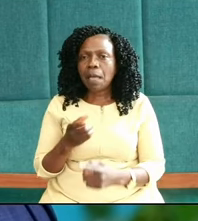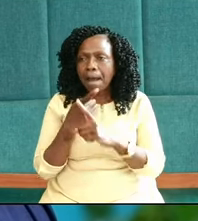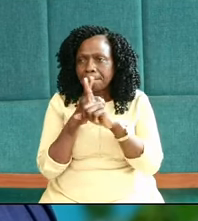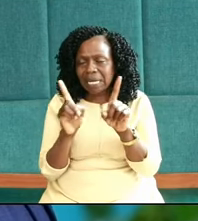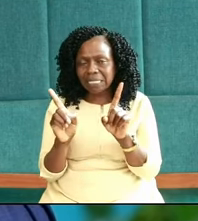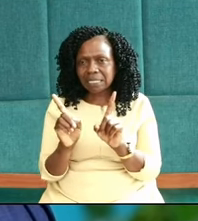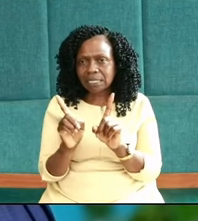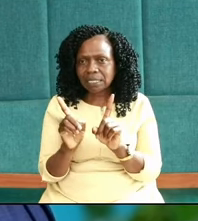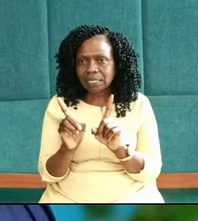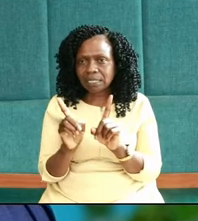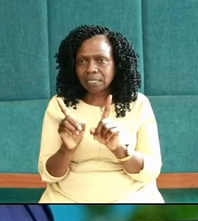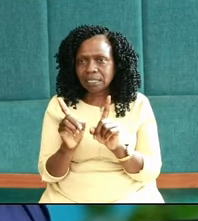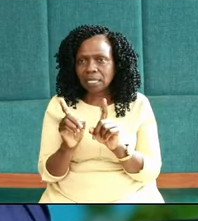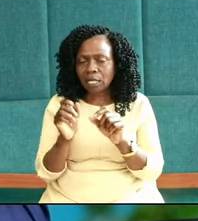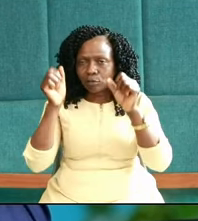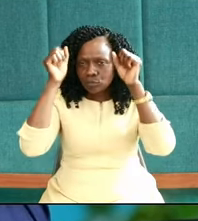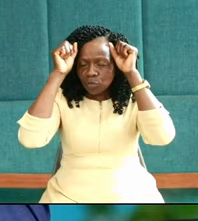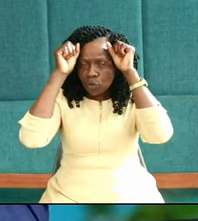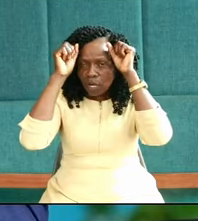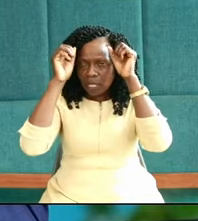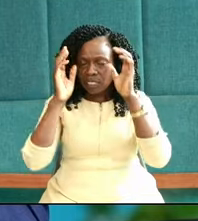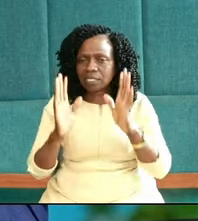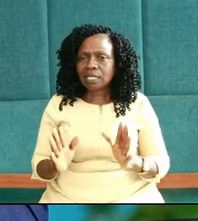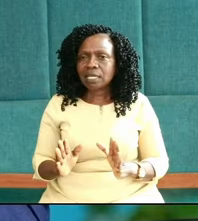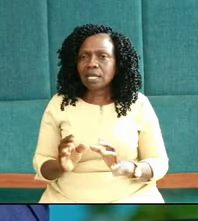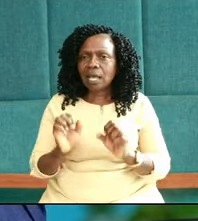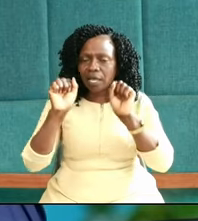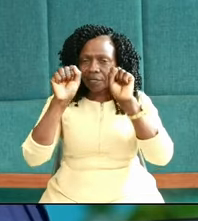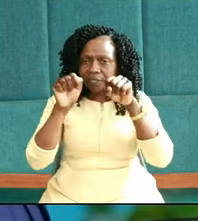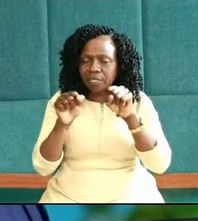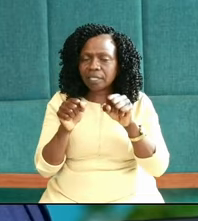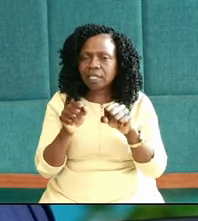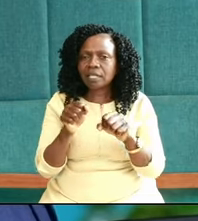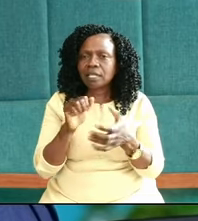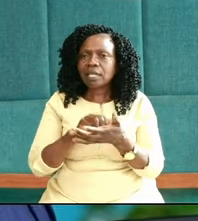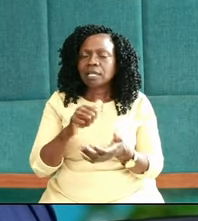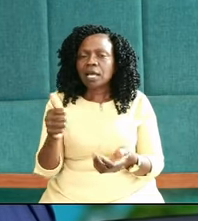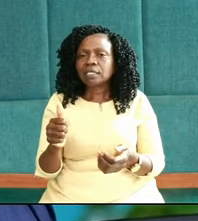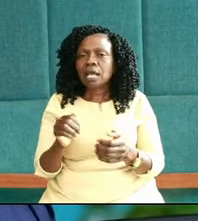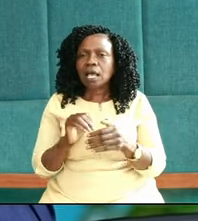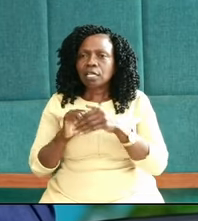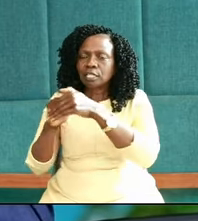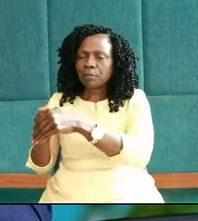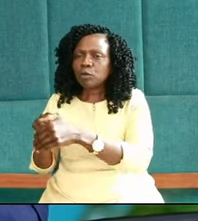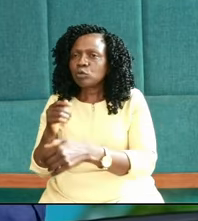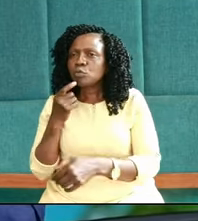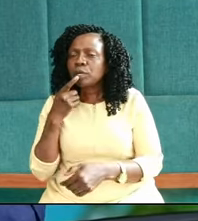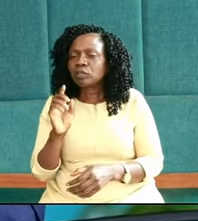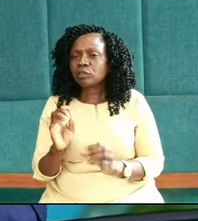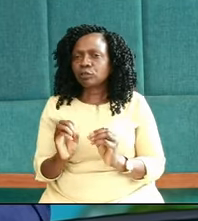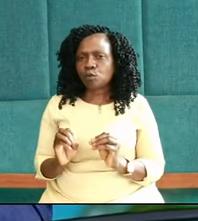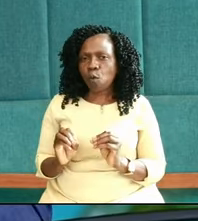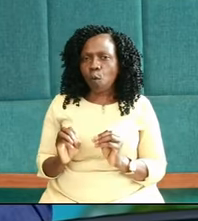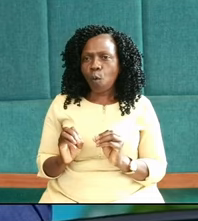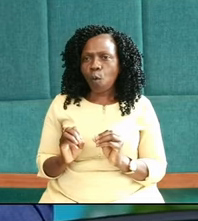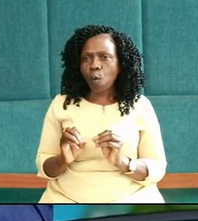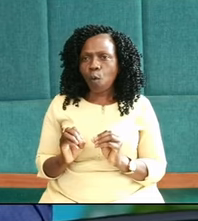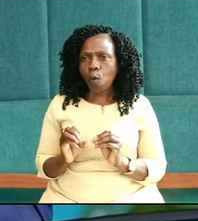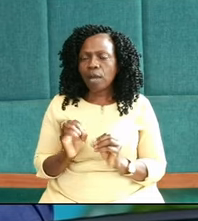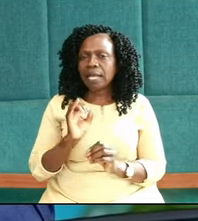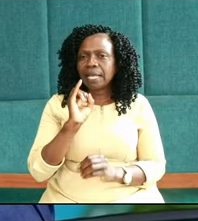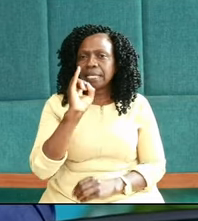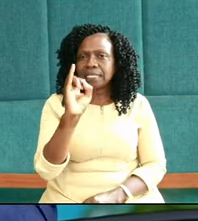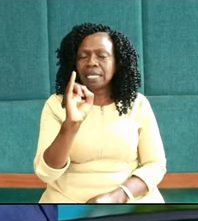but scholars agree that the other disciples who was not mentioned there